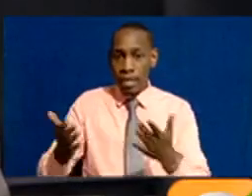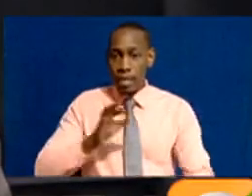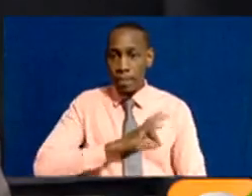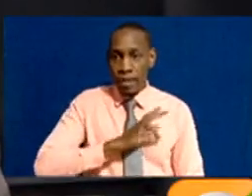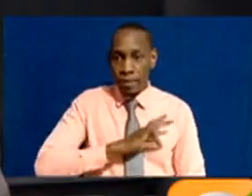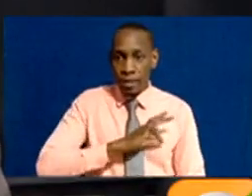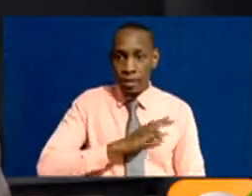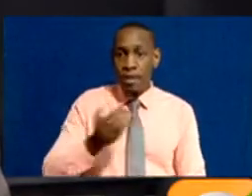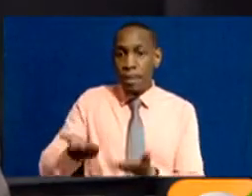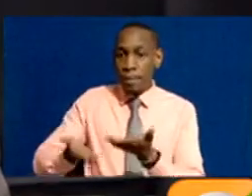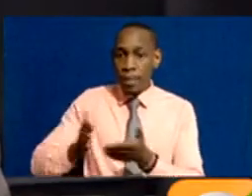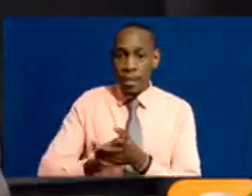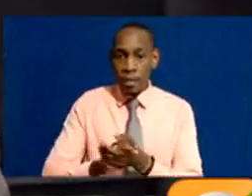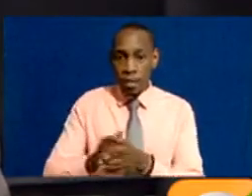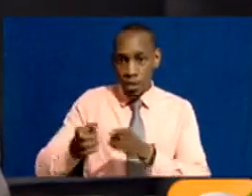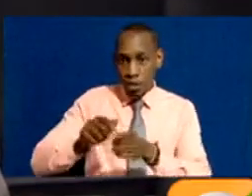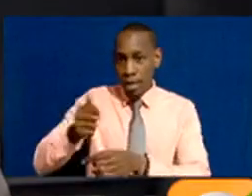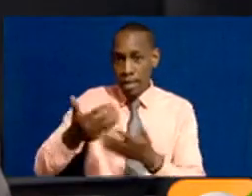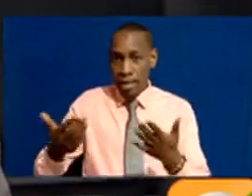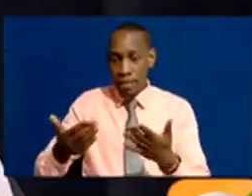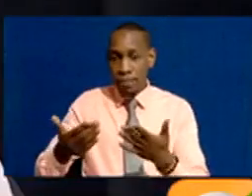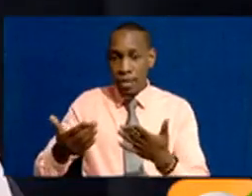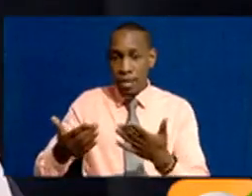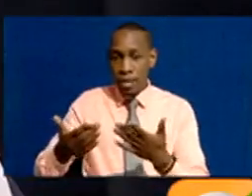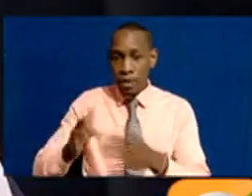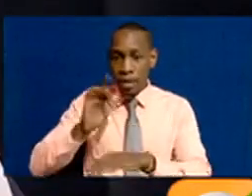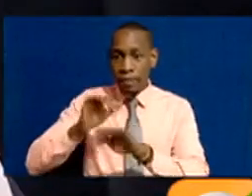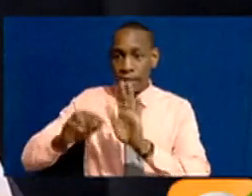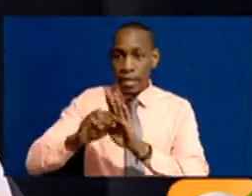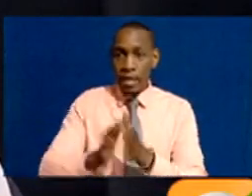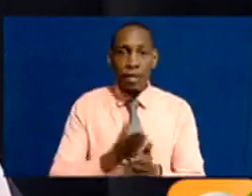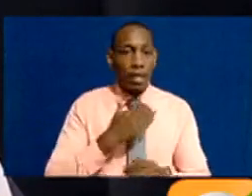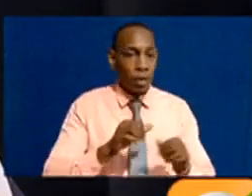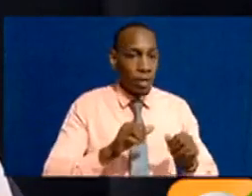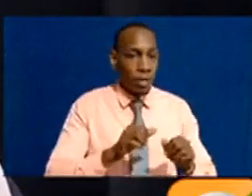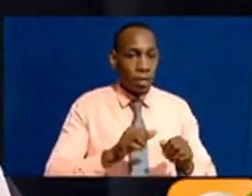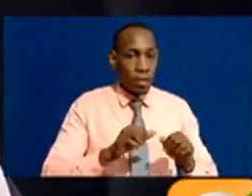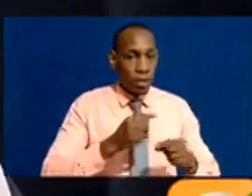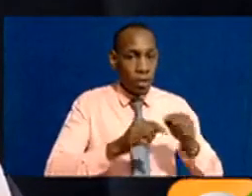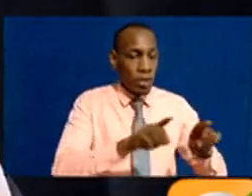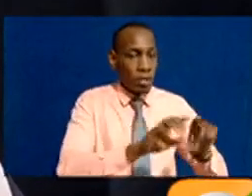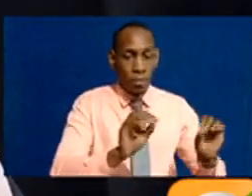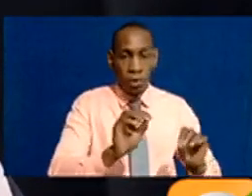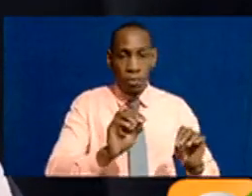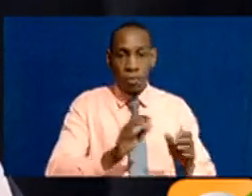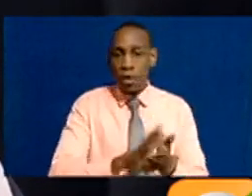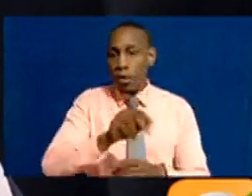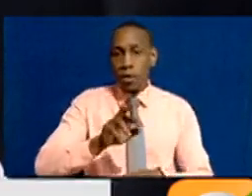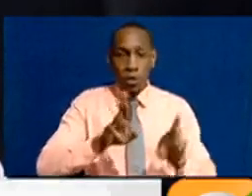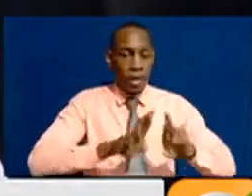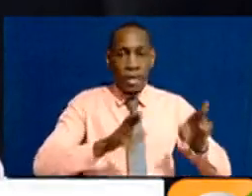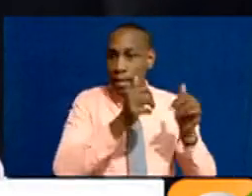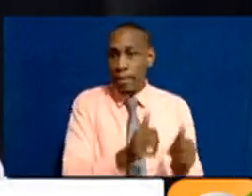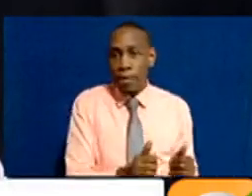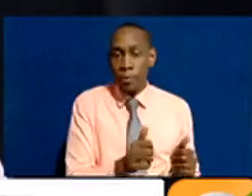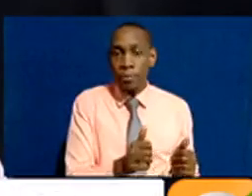beneficial, or it could be to tolerate something that is harmful. So do we want to go that way as Kenyans? No. We are not ready to go that